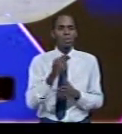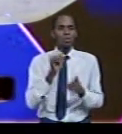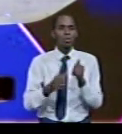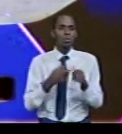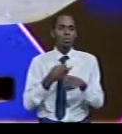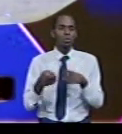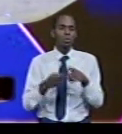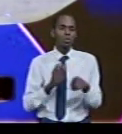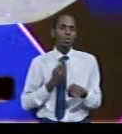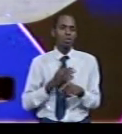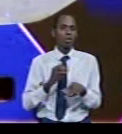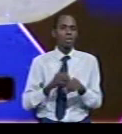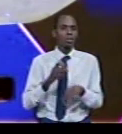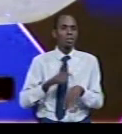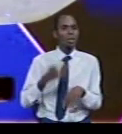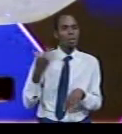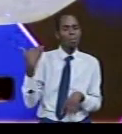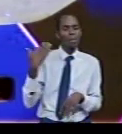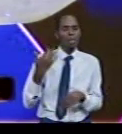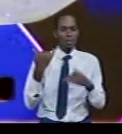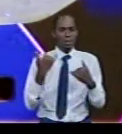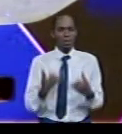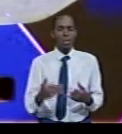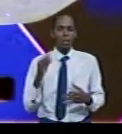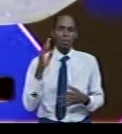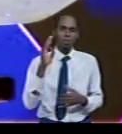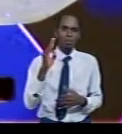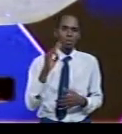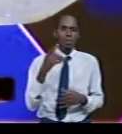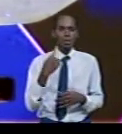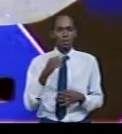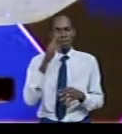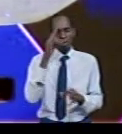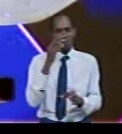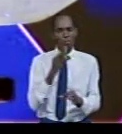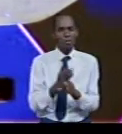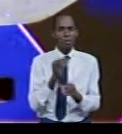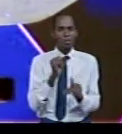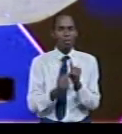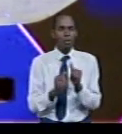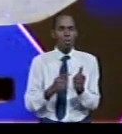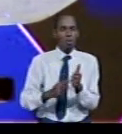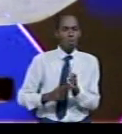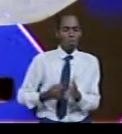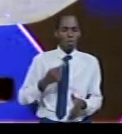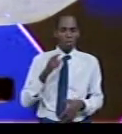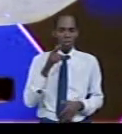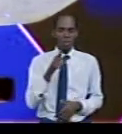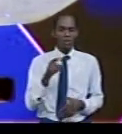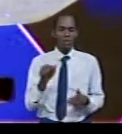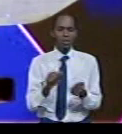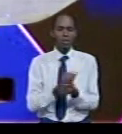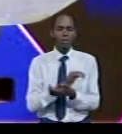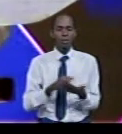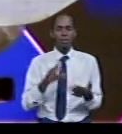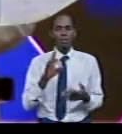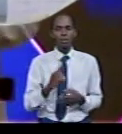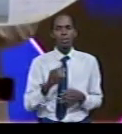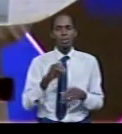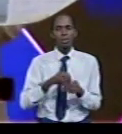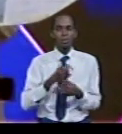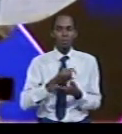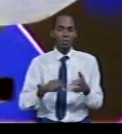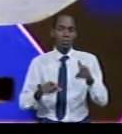past now preaches the faith which once he destroyed. Verse